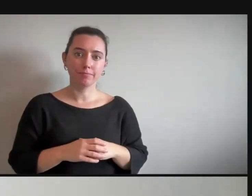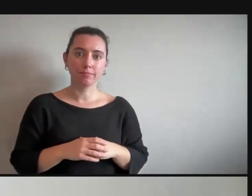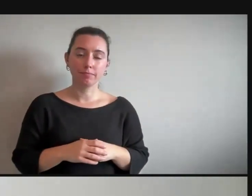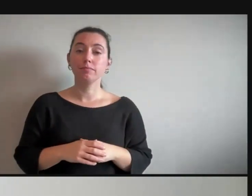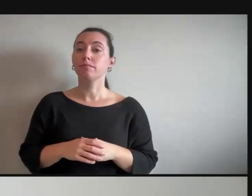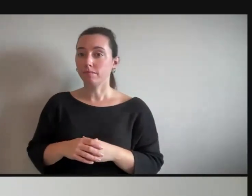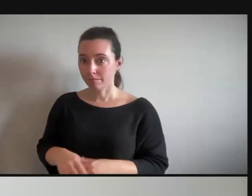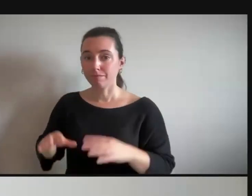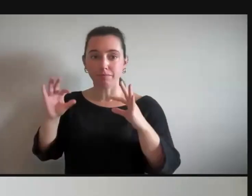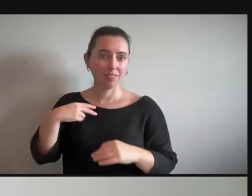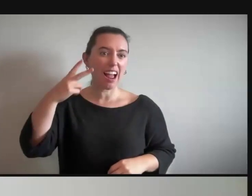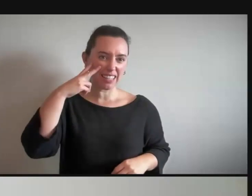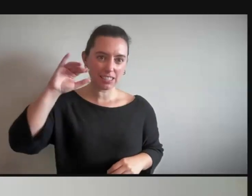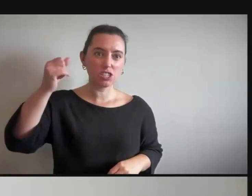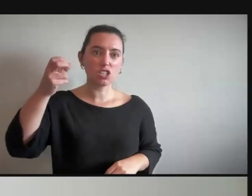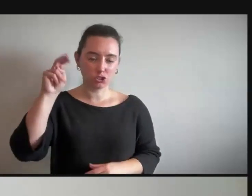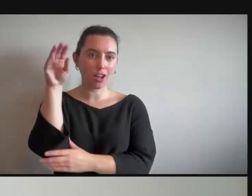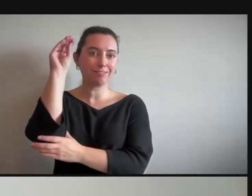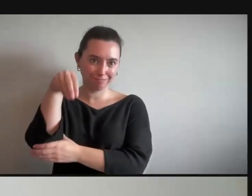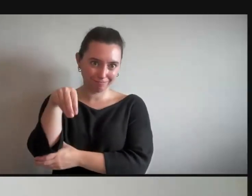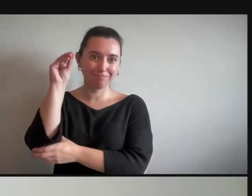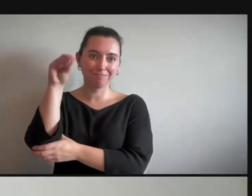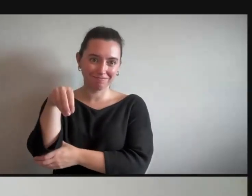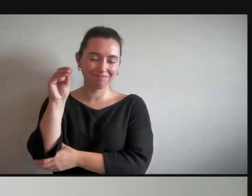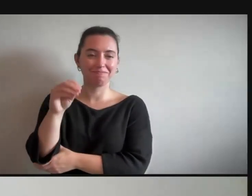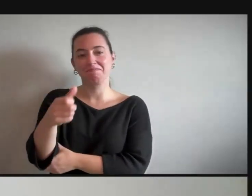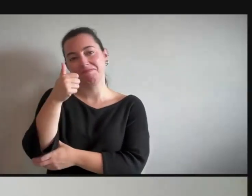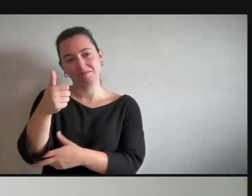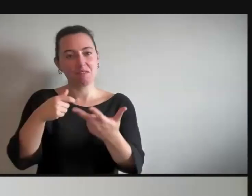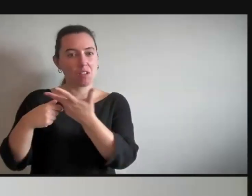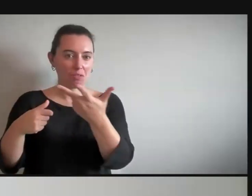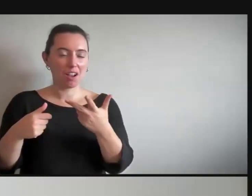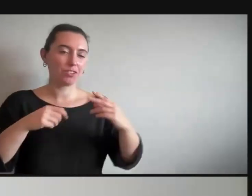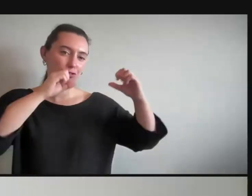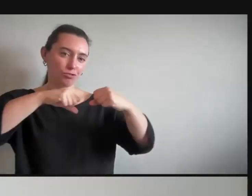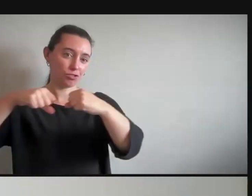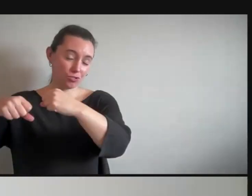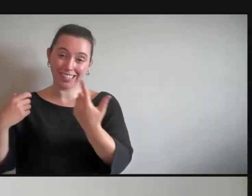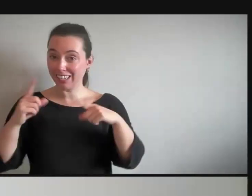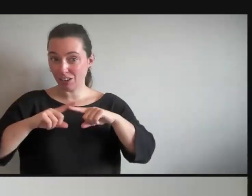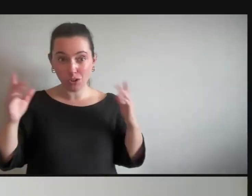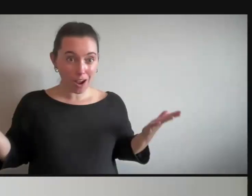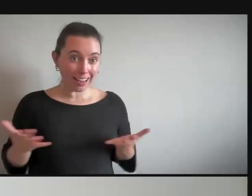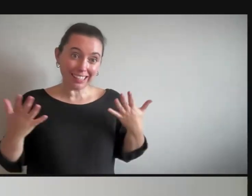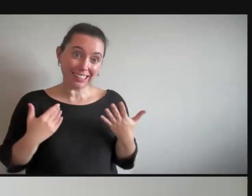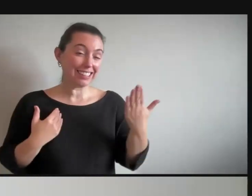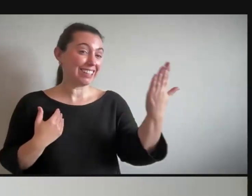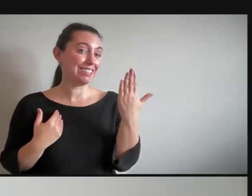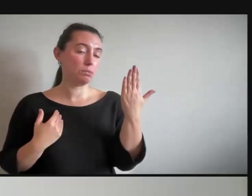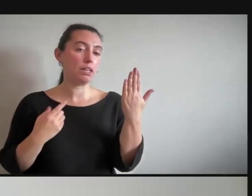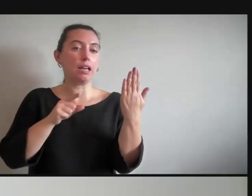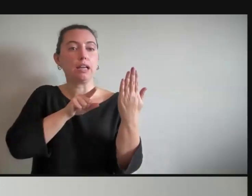is nodding, so I think you're all in agreement on that. It's technically difficult, and therefore we kind of work with a workaround instead. I think that's kind of